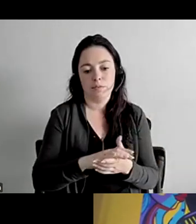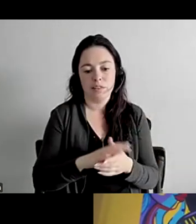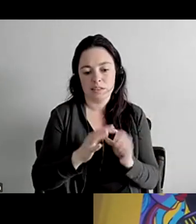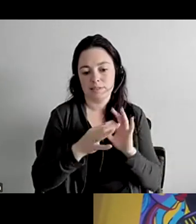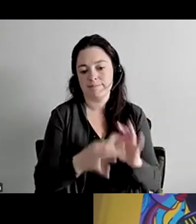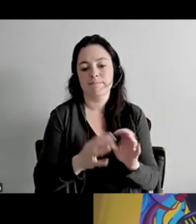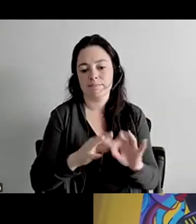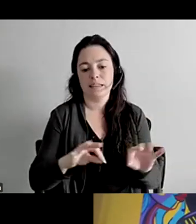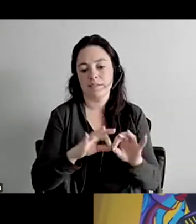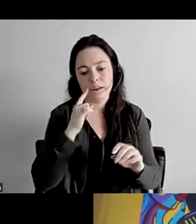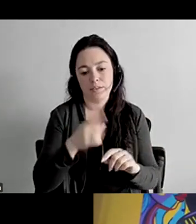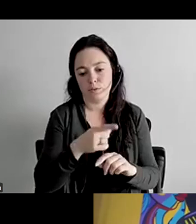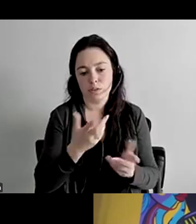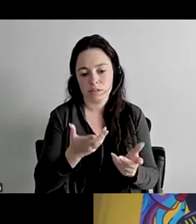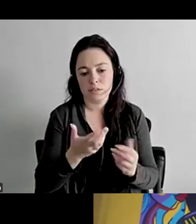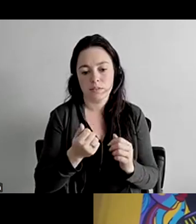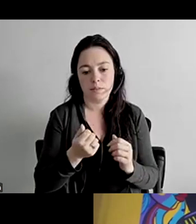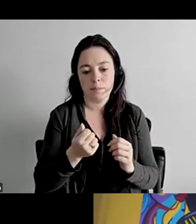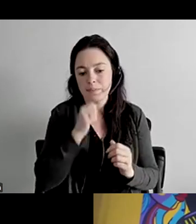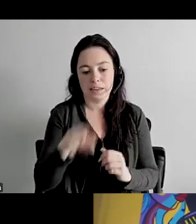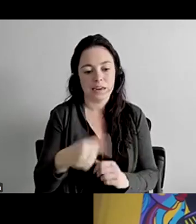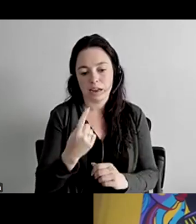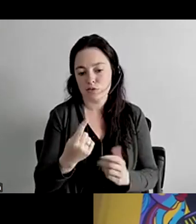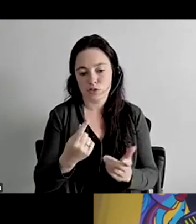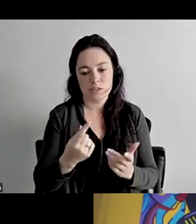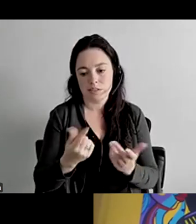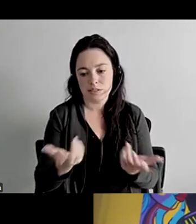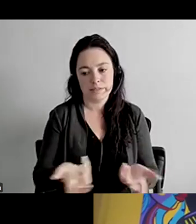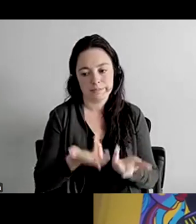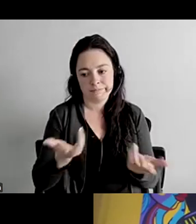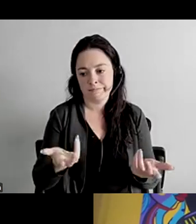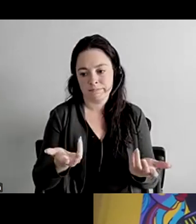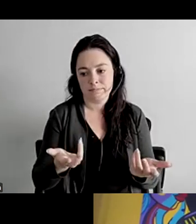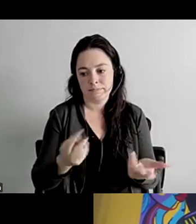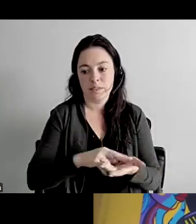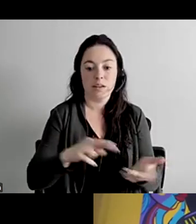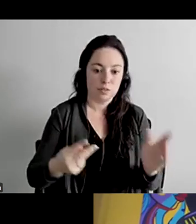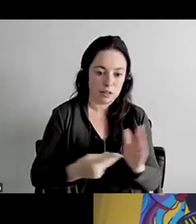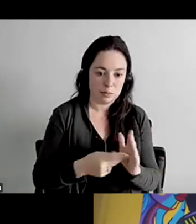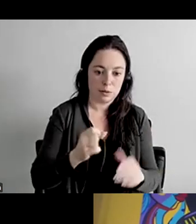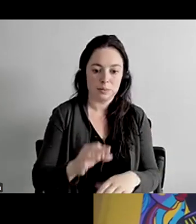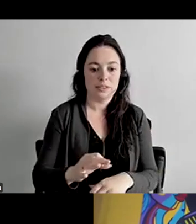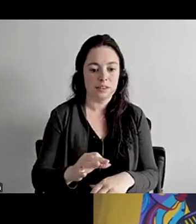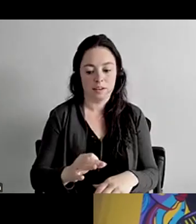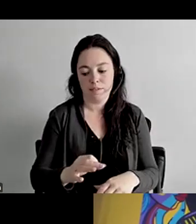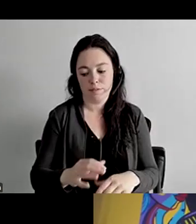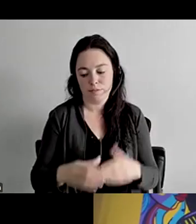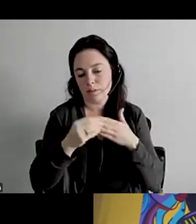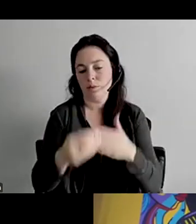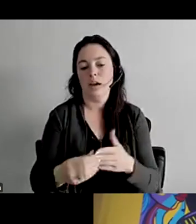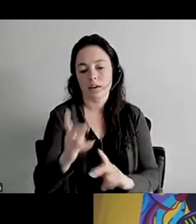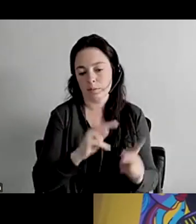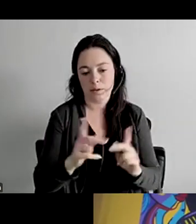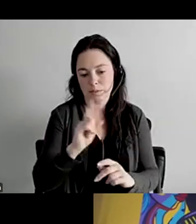well. Not just for, for the purpose of also kind of guiding people to where